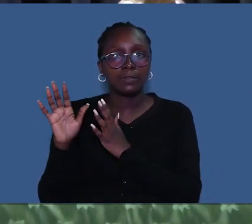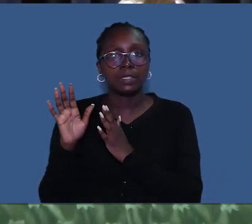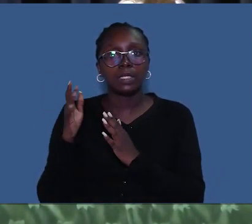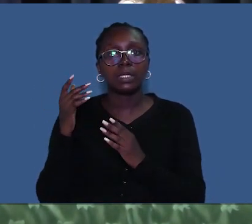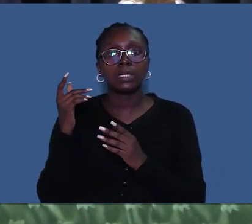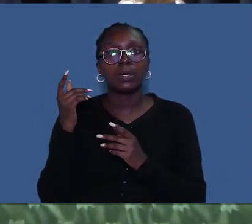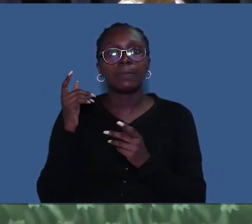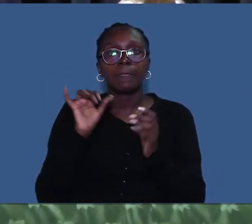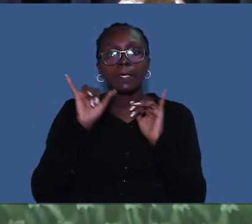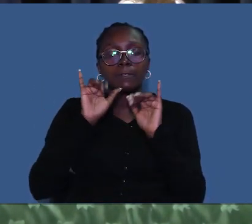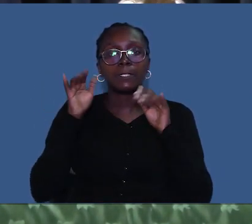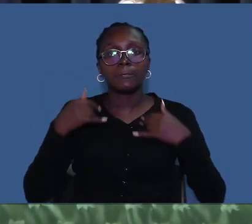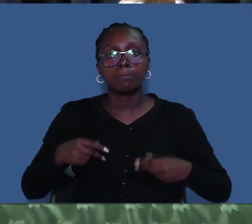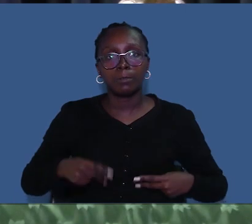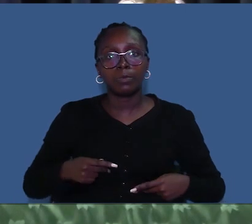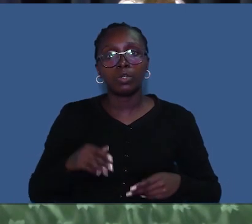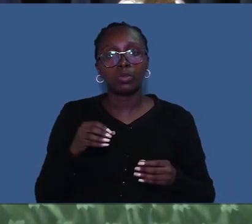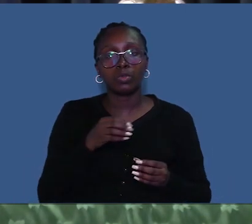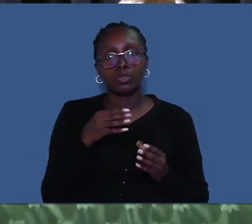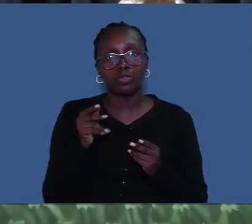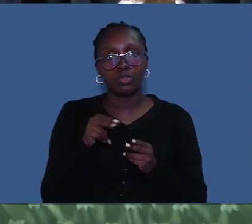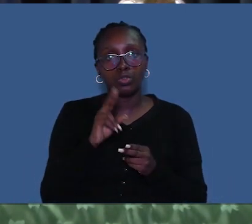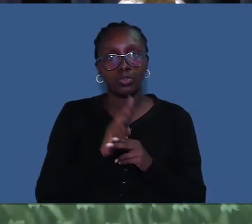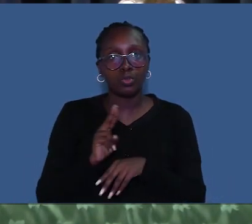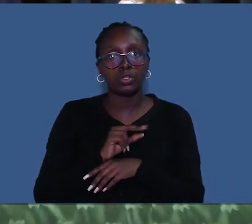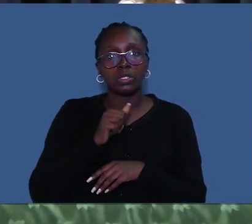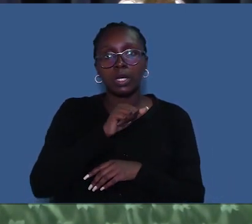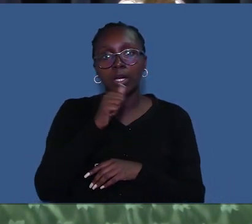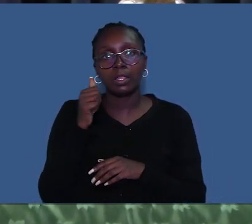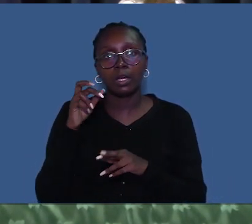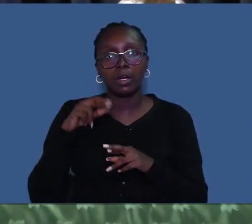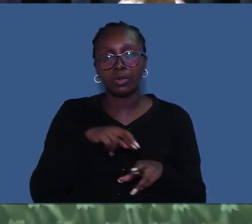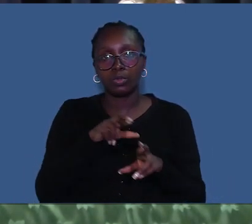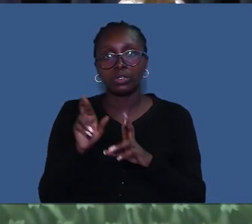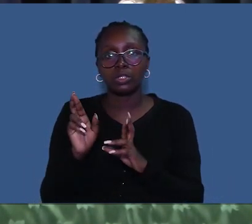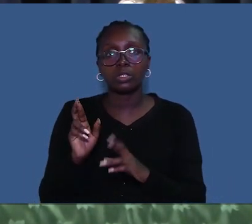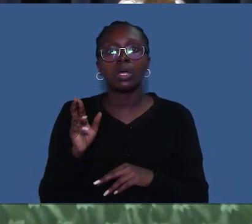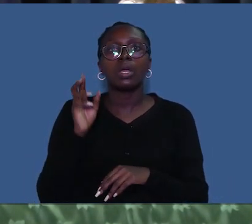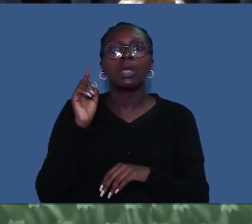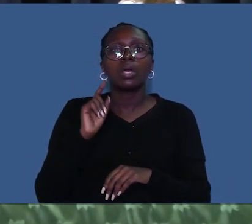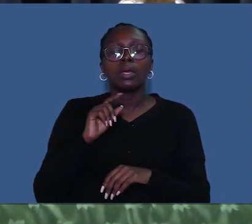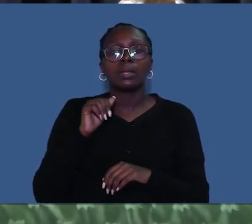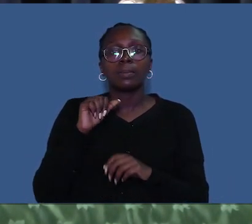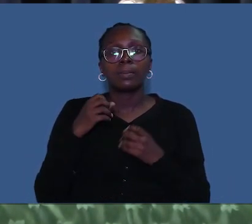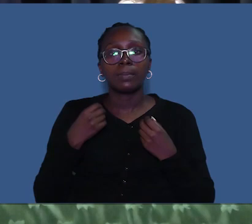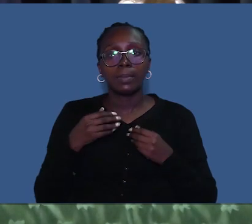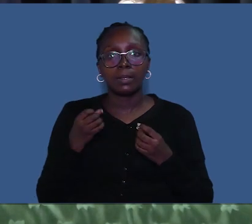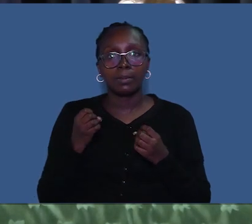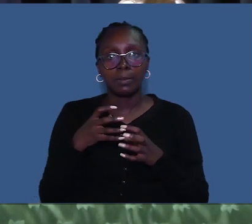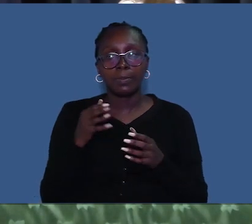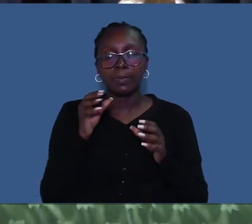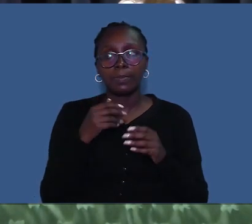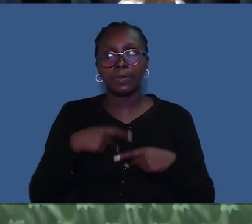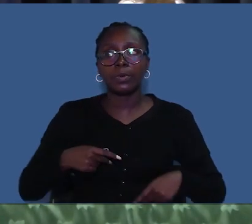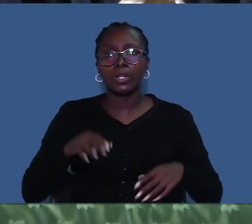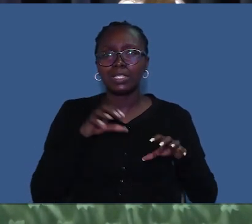paths. Villagers in Israel would not fight. They held back until I, Deborah, arose, until I